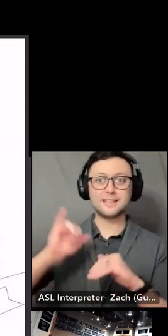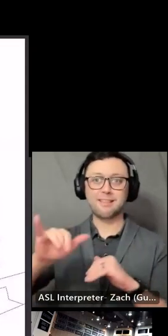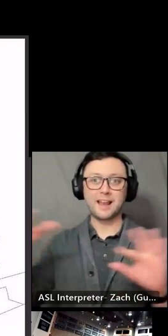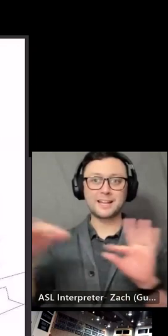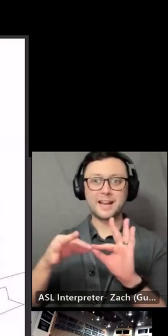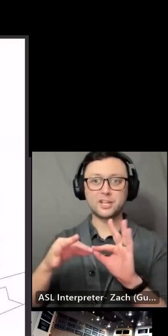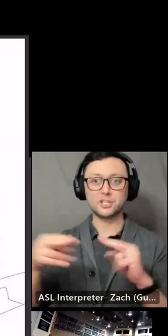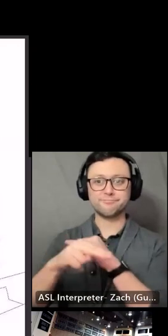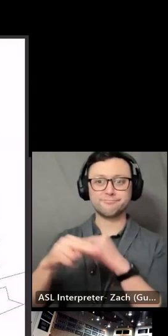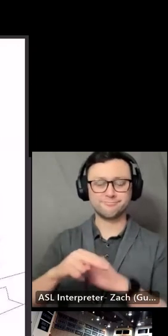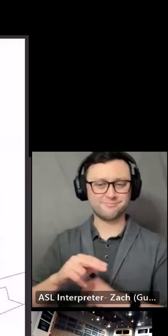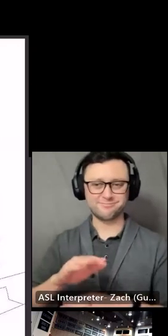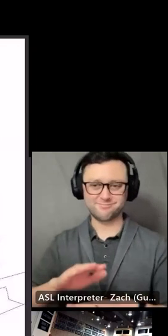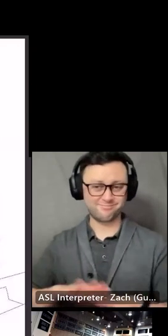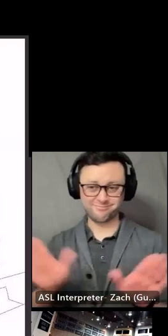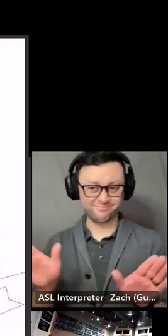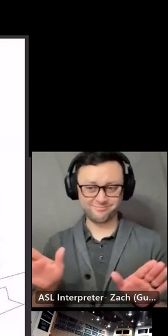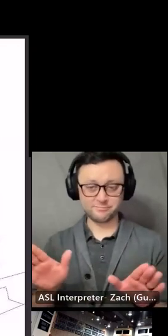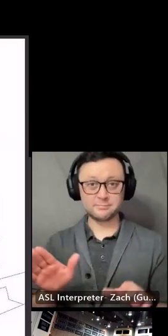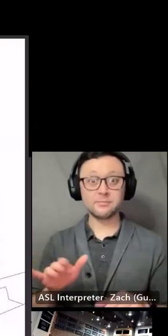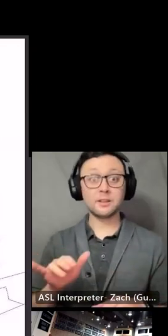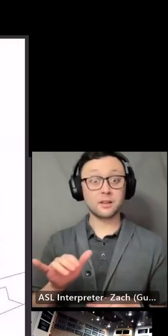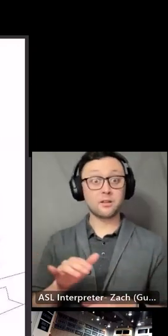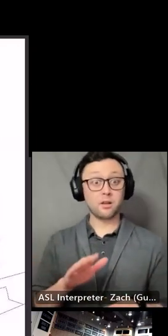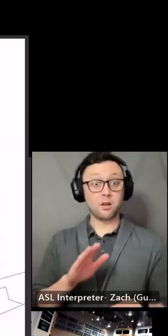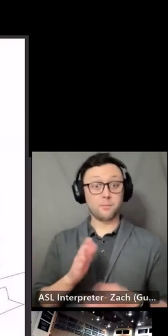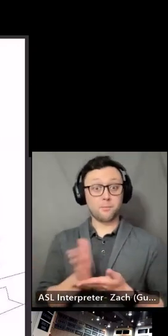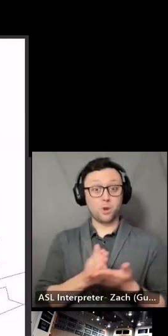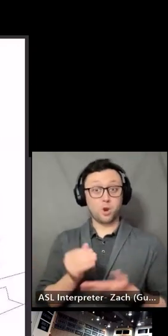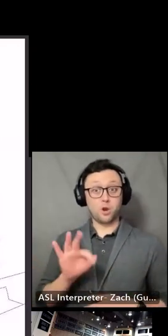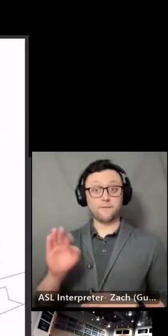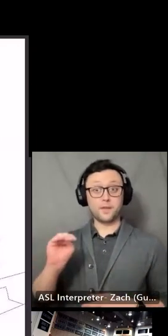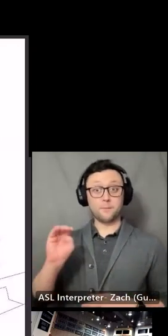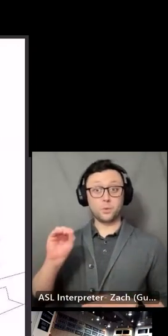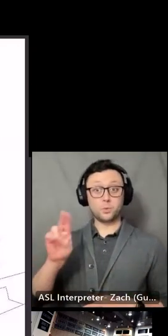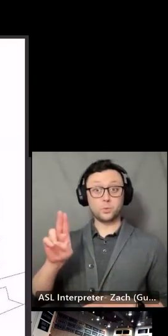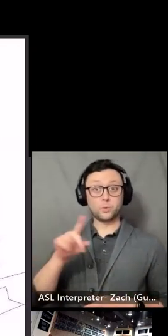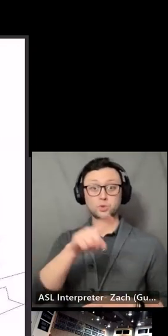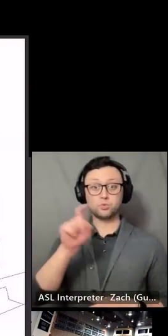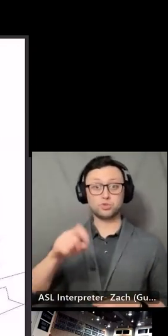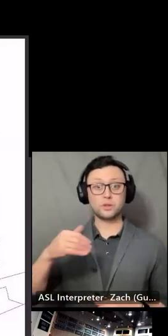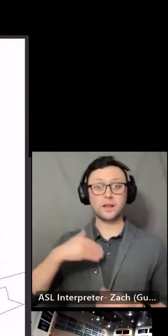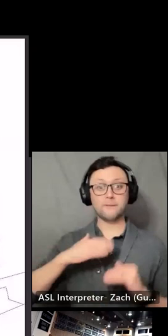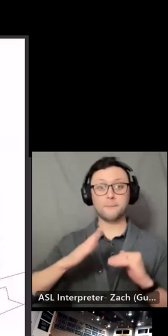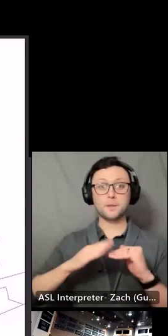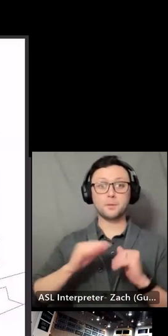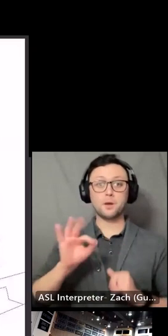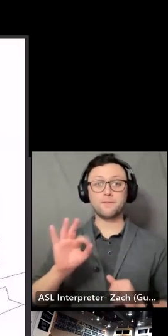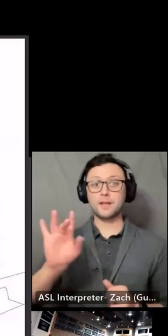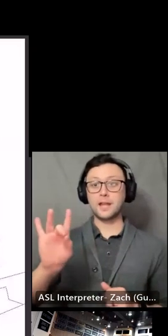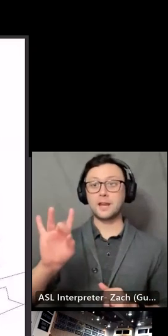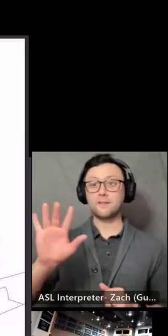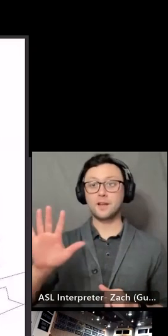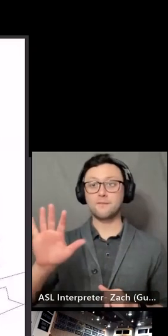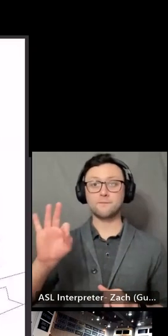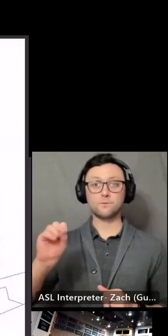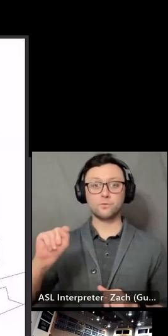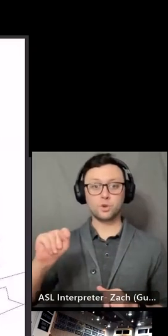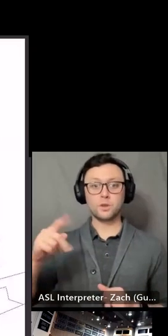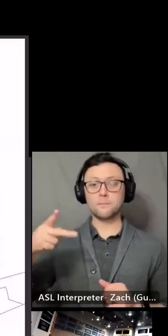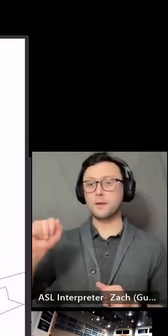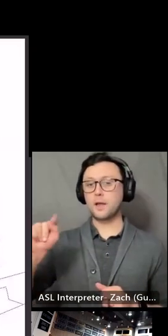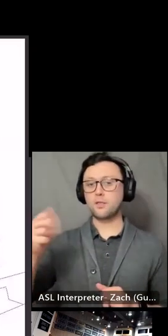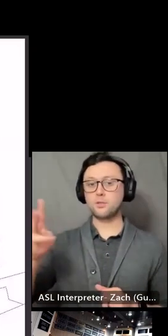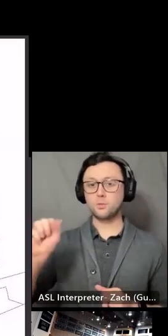That's part of the MOU that says that you should have a minimum of an 85-foot pathway there with no part of it less